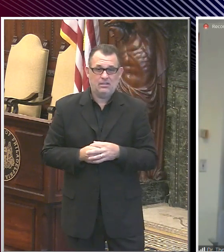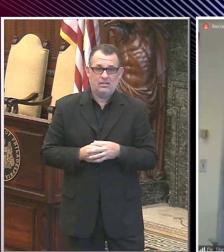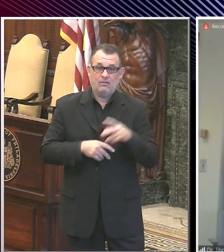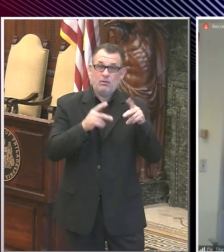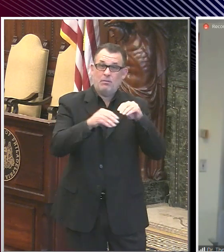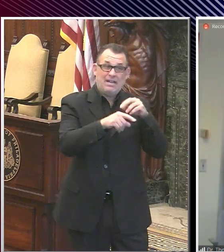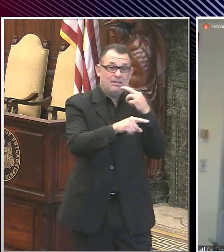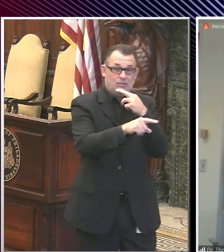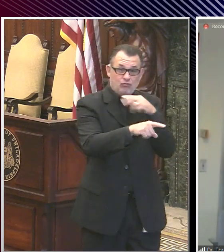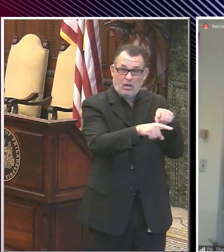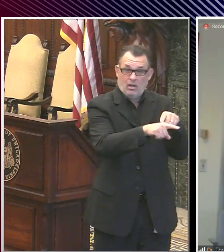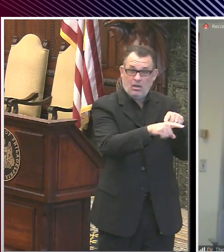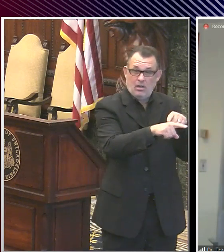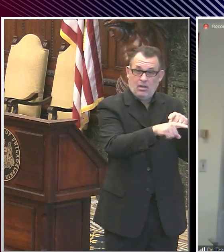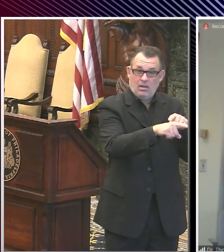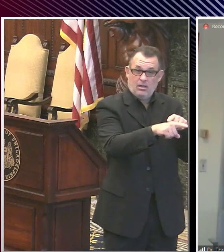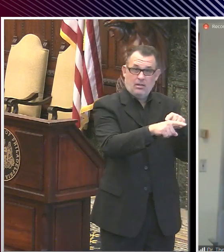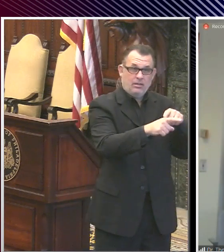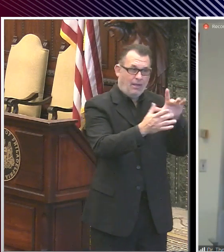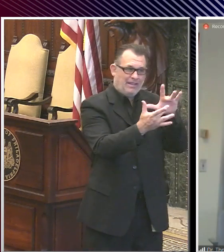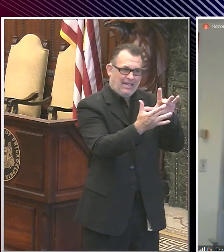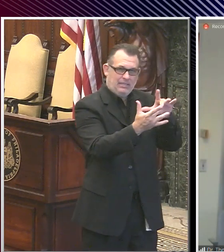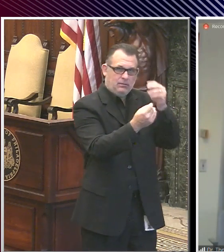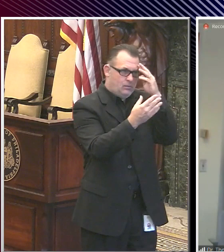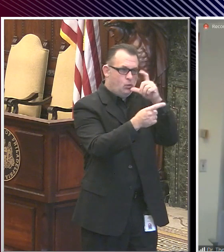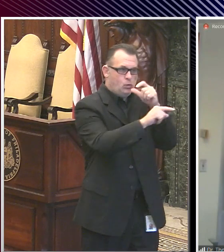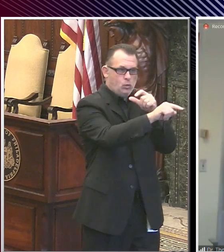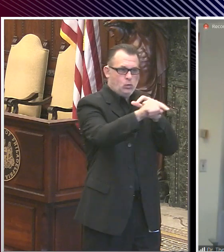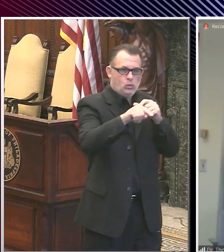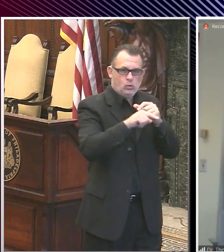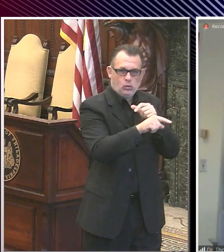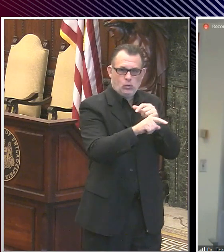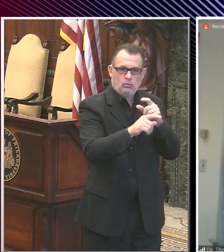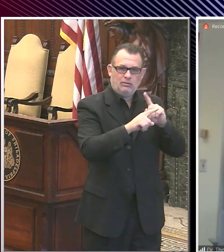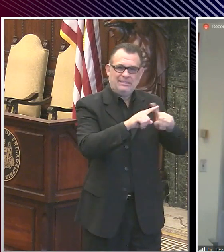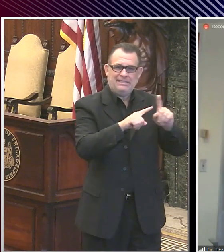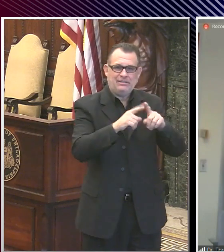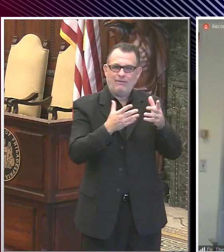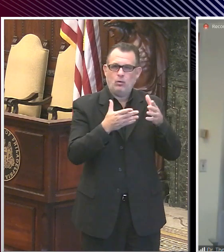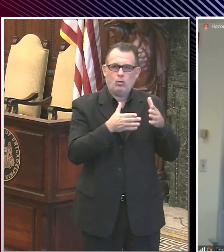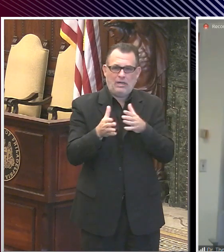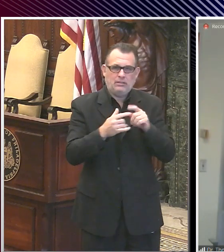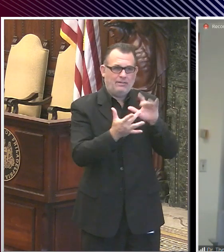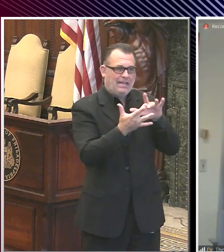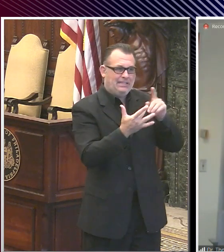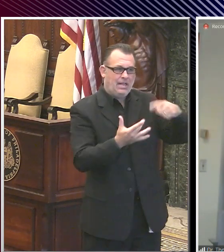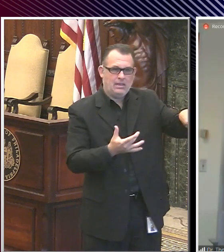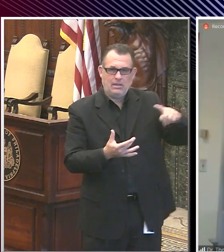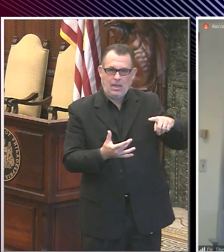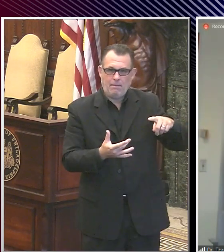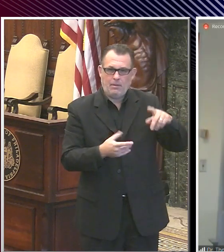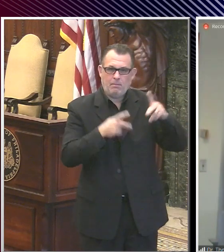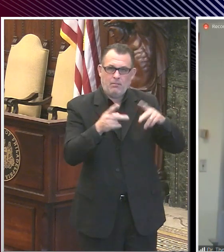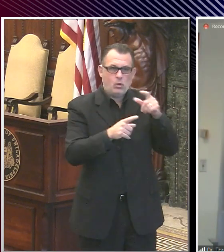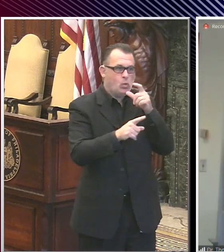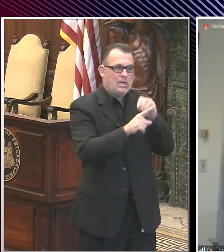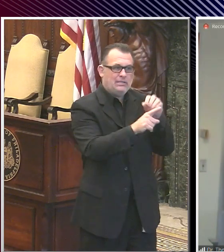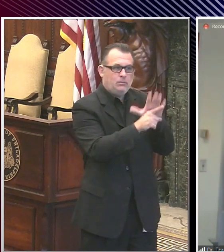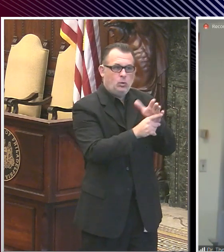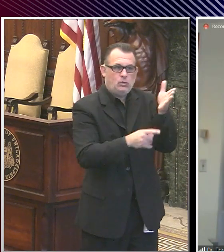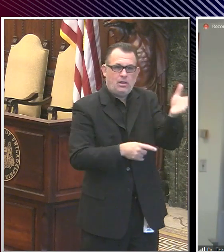restaurant, which we would use a combination of methods to do, and that anybody who's been exposed needs to quarantine, and so